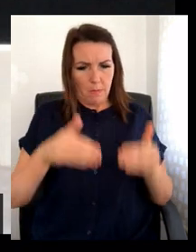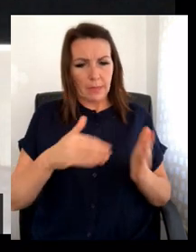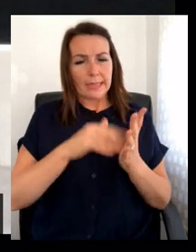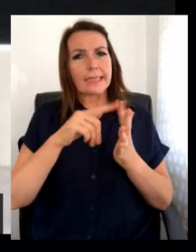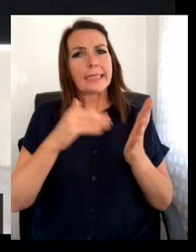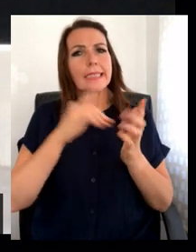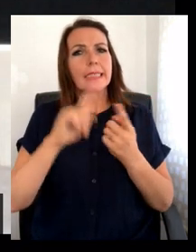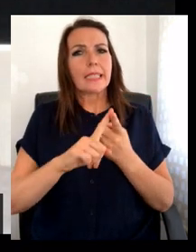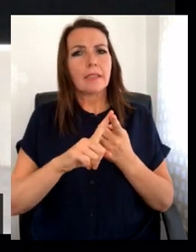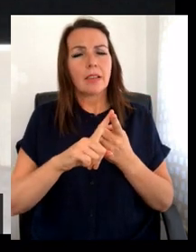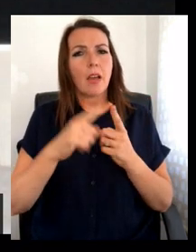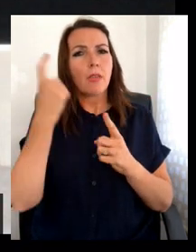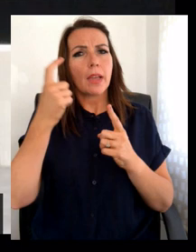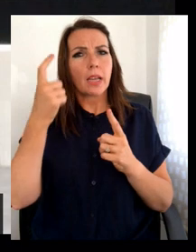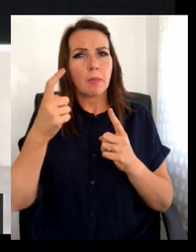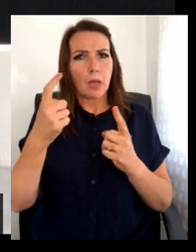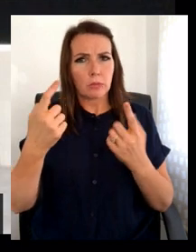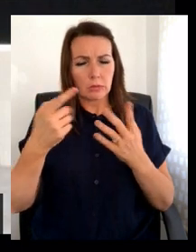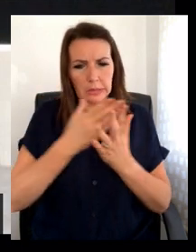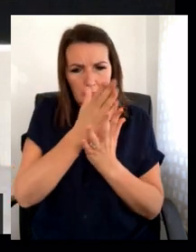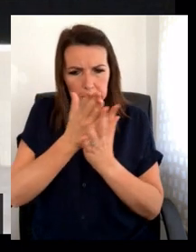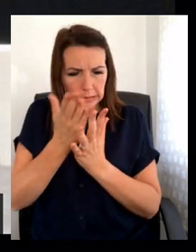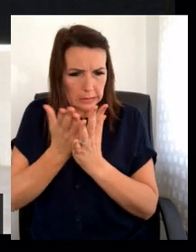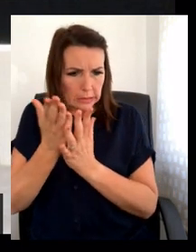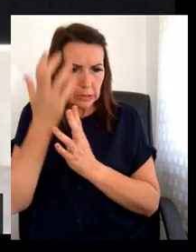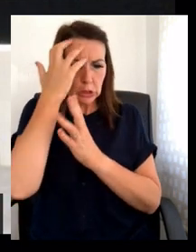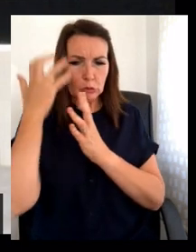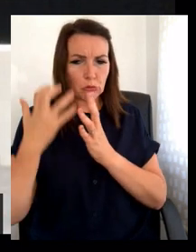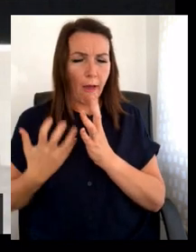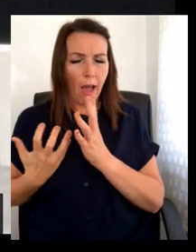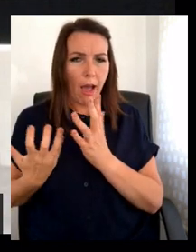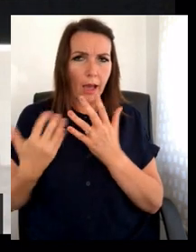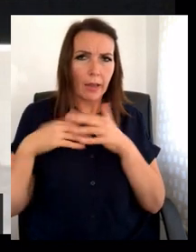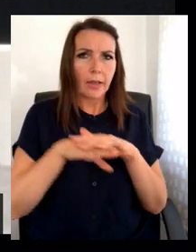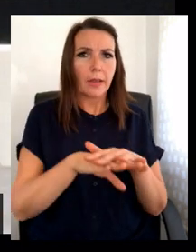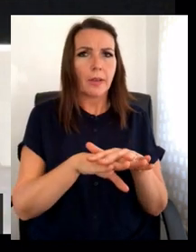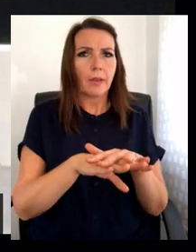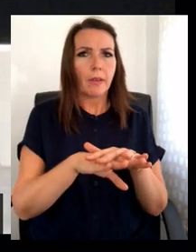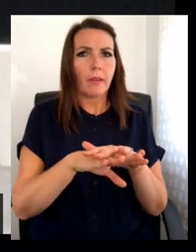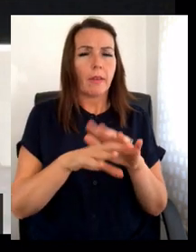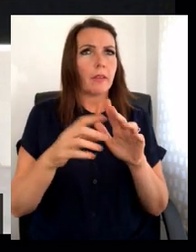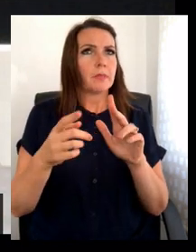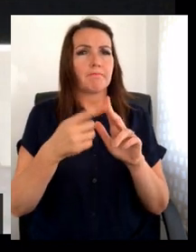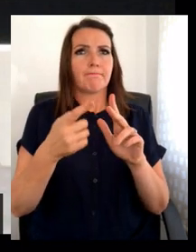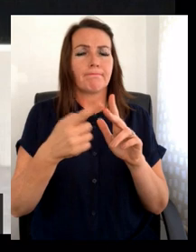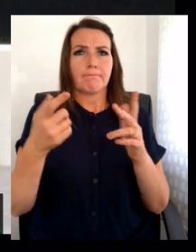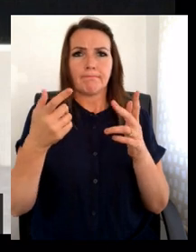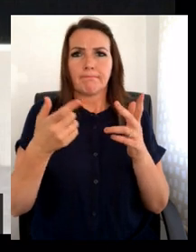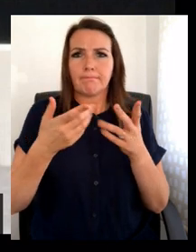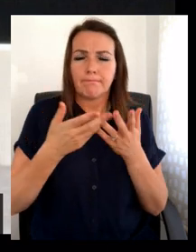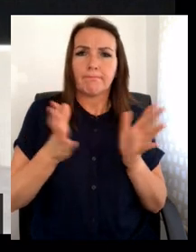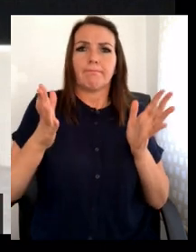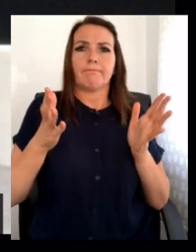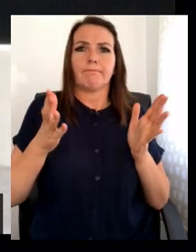the intersection between drag performance as a way of kind of expressing otherness and exploring gender.